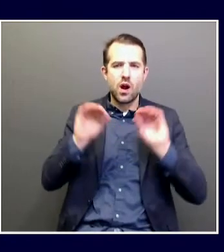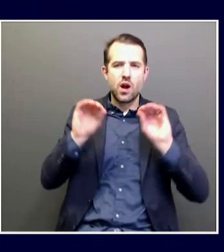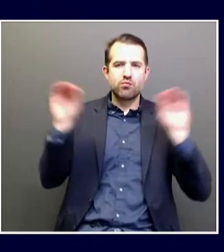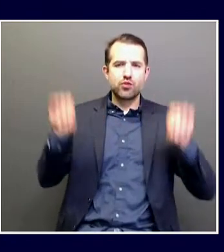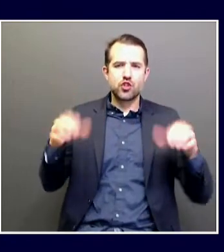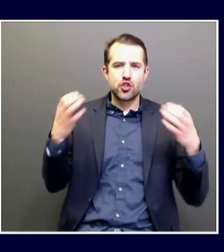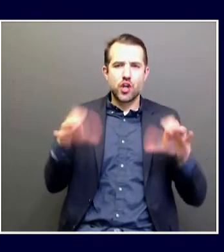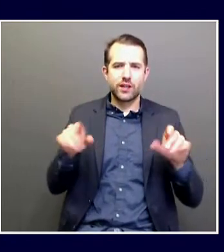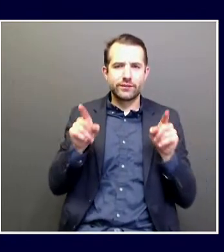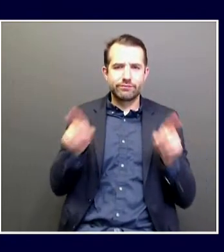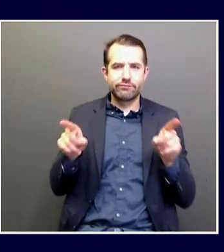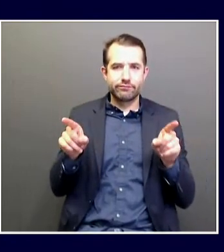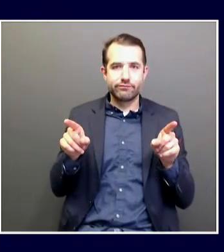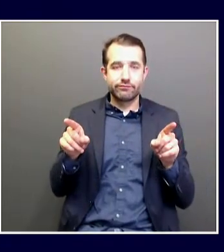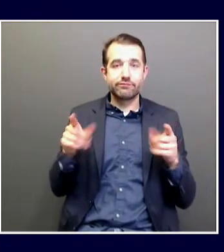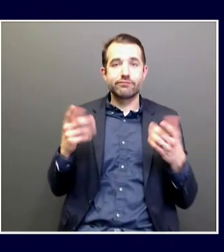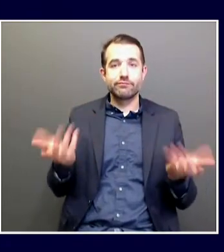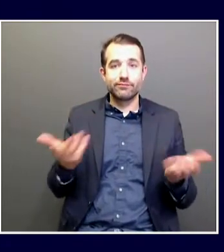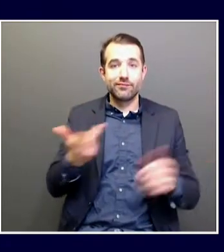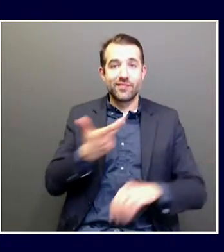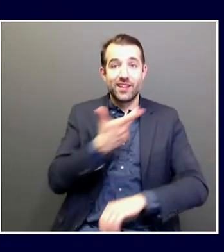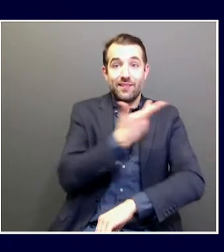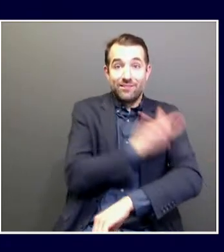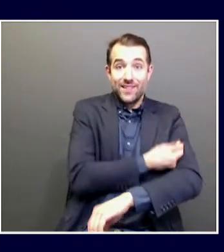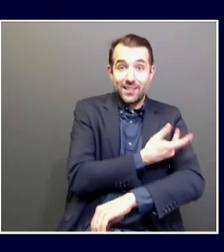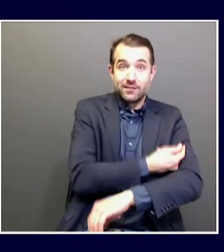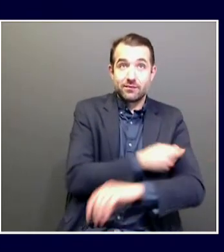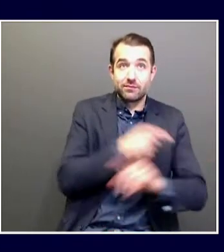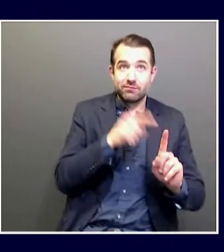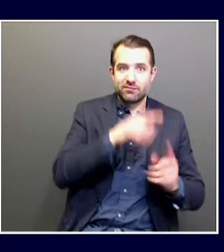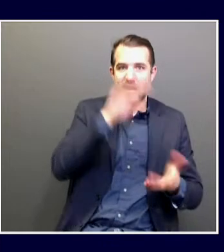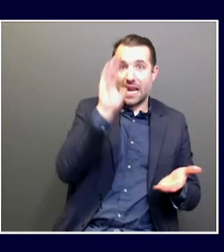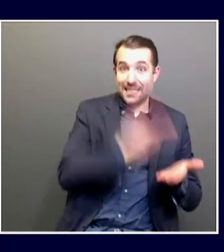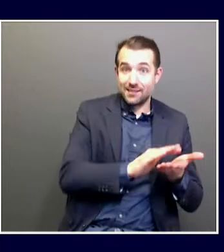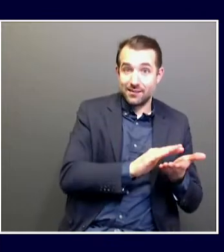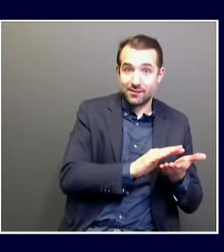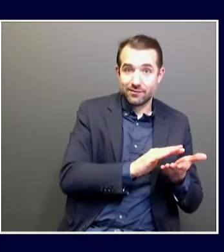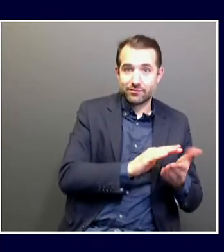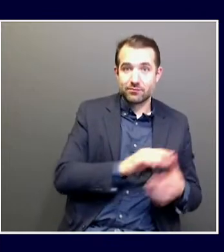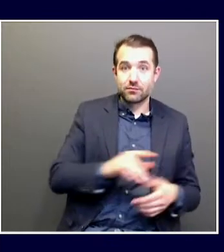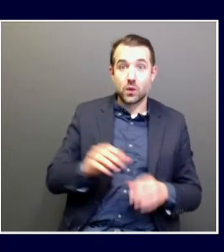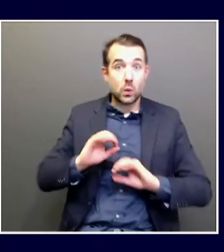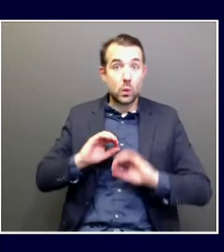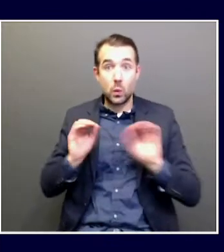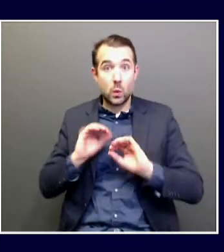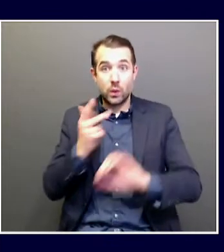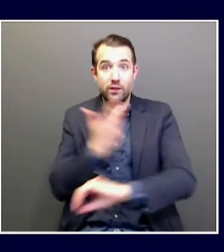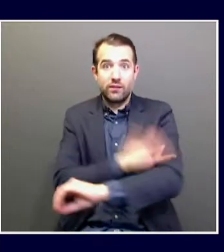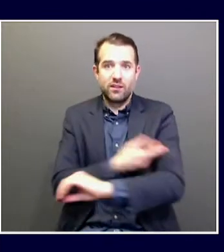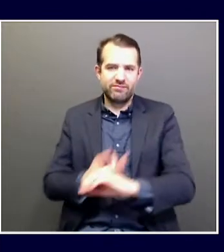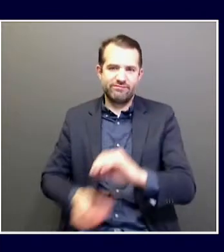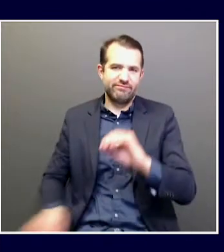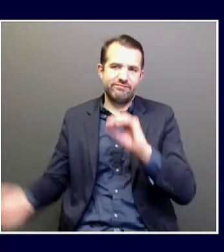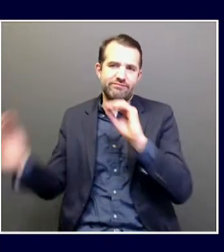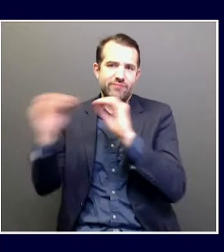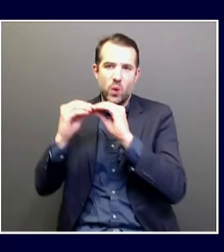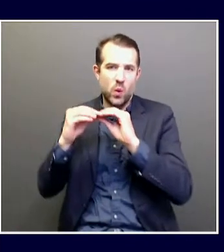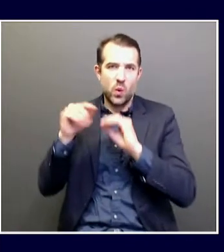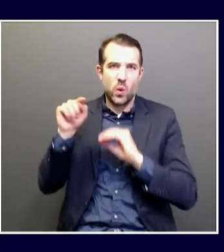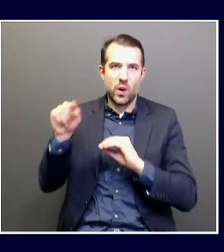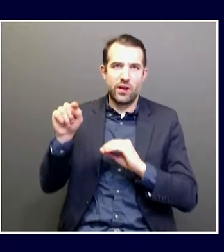COVID, being hospitalized for COVID, and dying from COVID by multifold. I think the latest numbers are